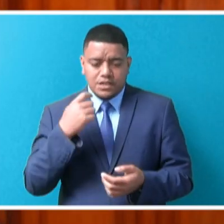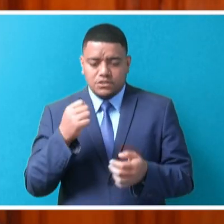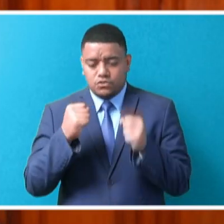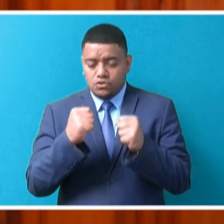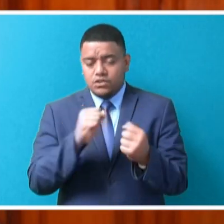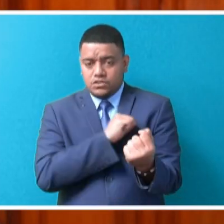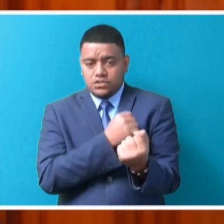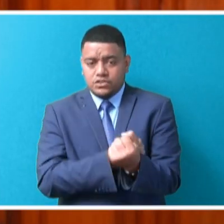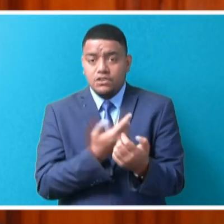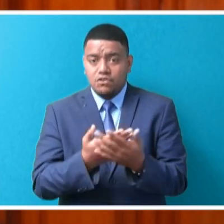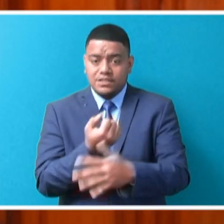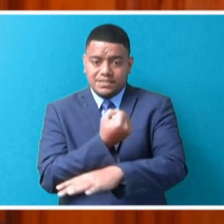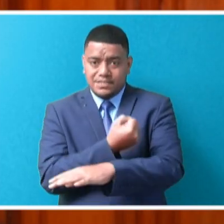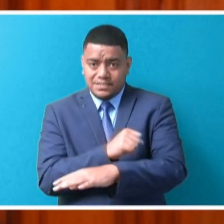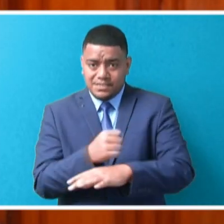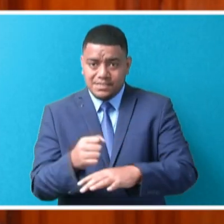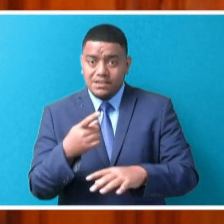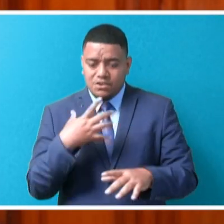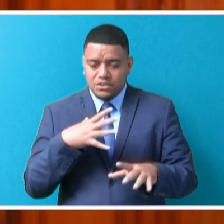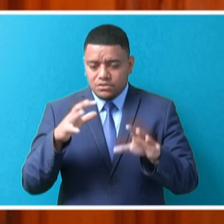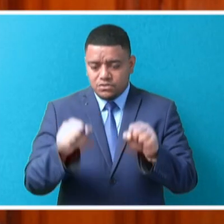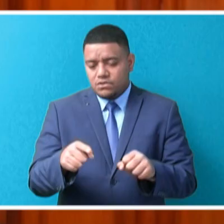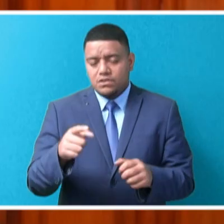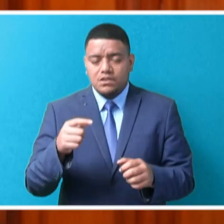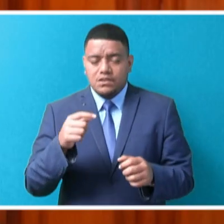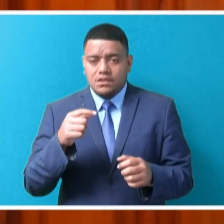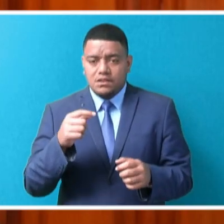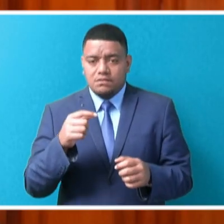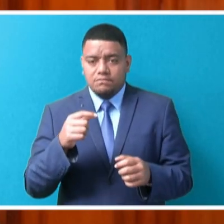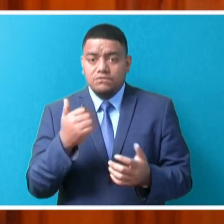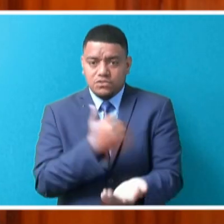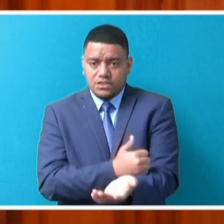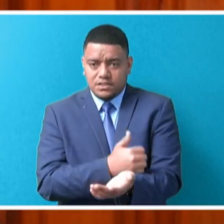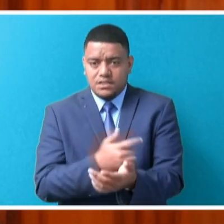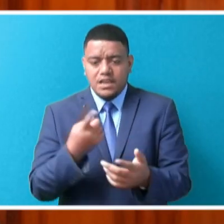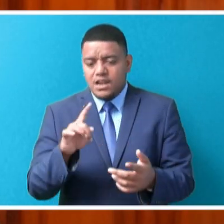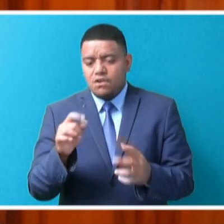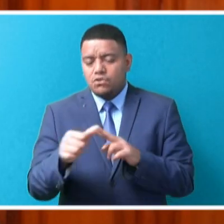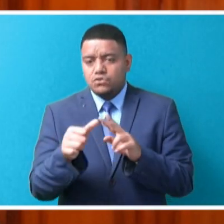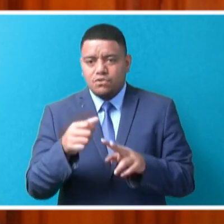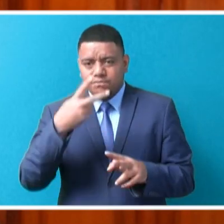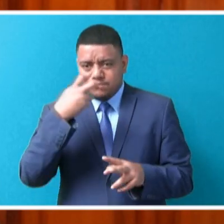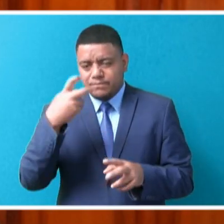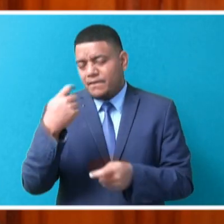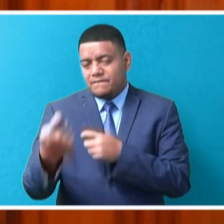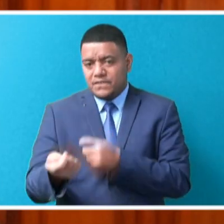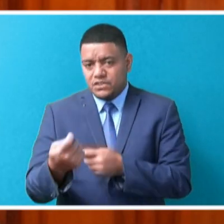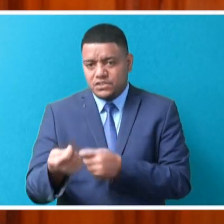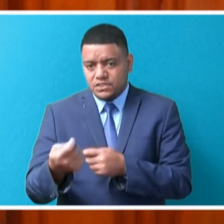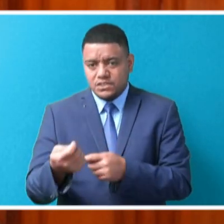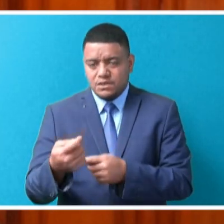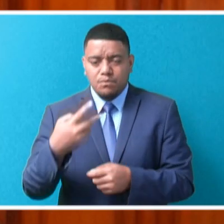and surveillance to counter illegal, unreported and unregulated fishing practices. A significant milestone was achieved in